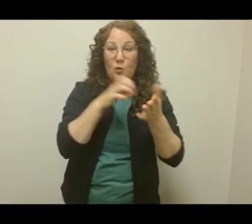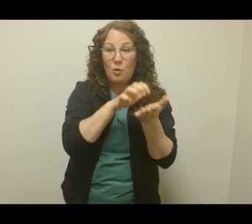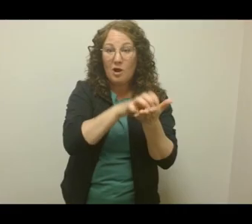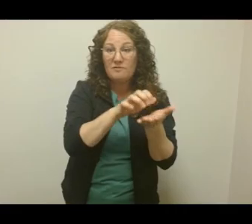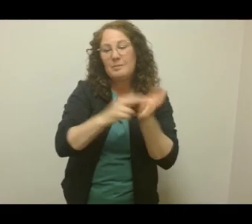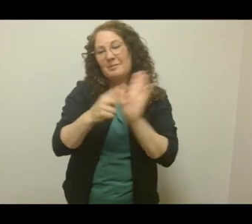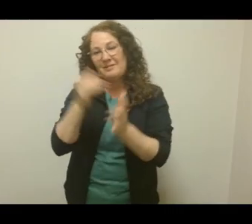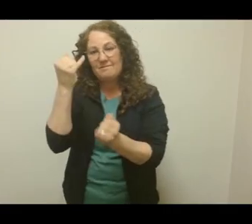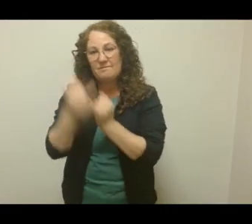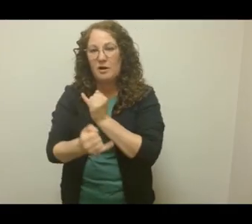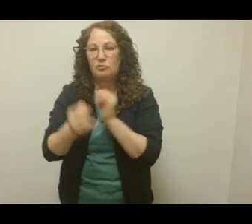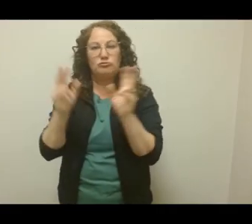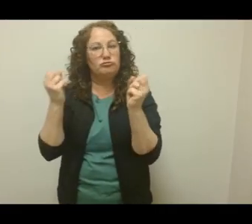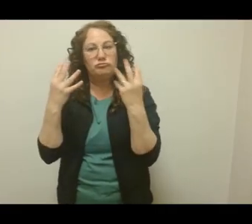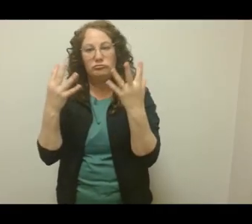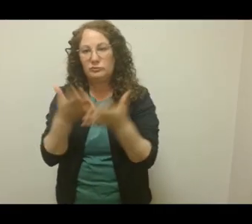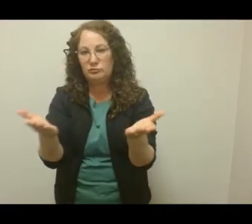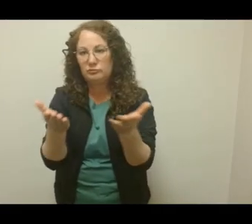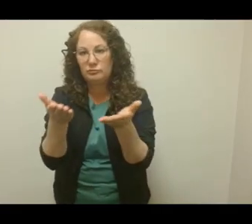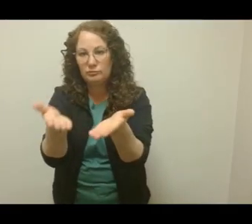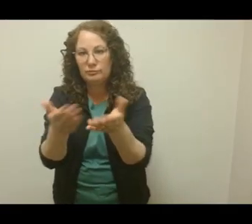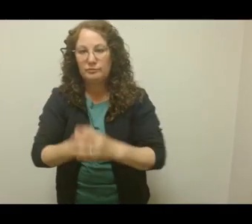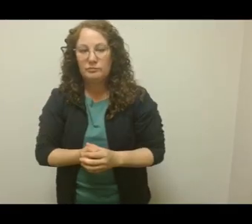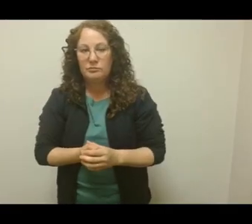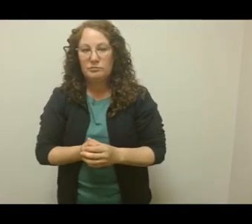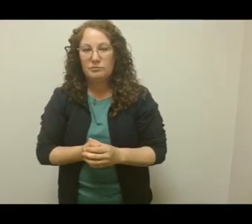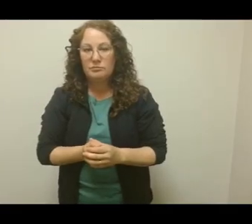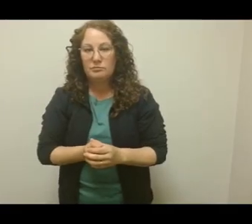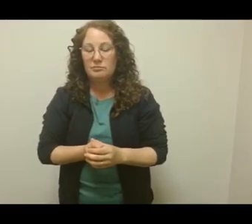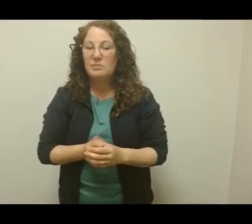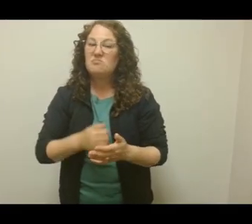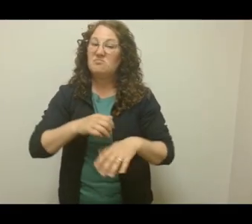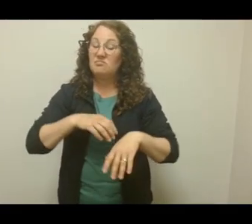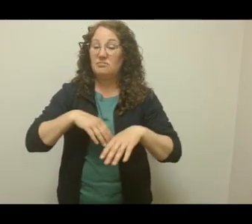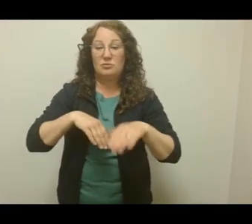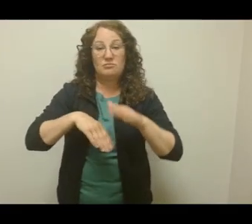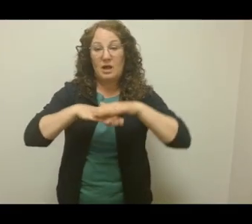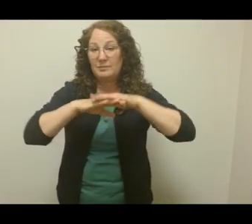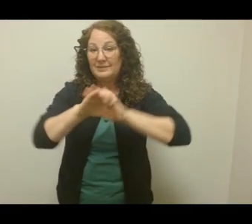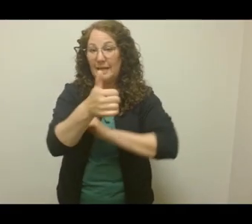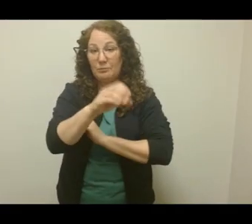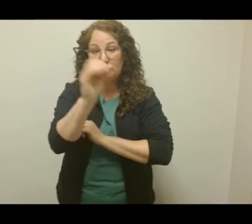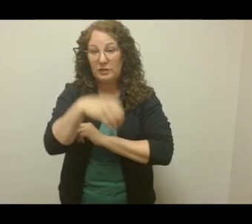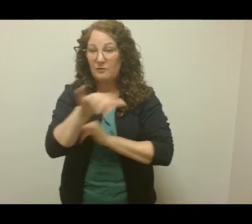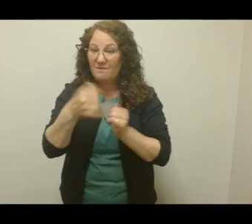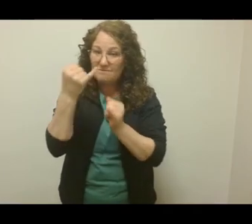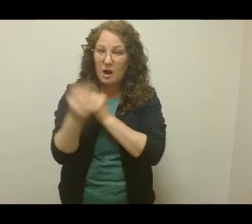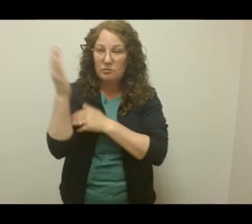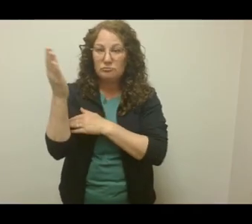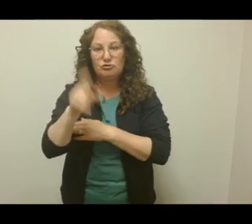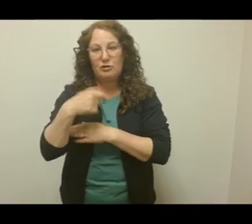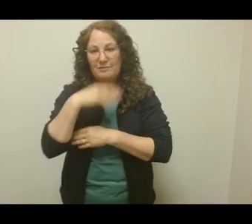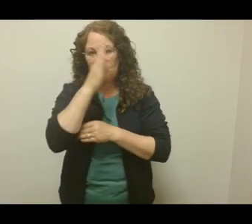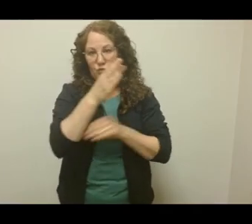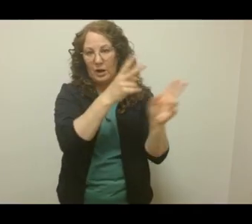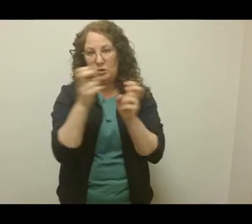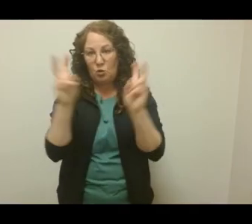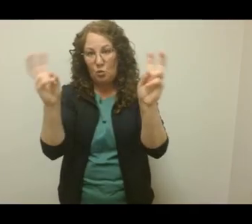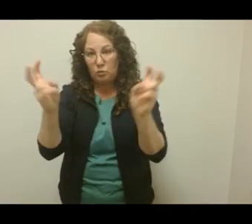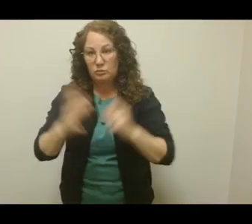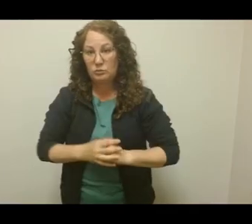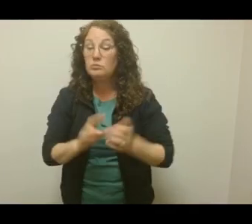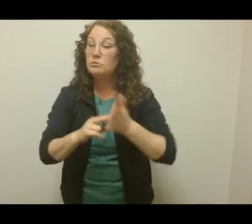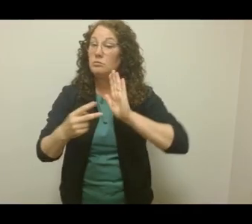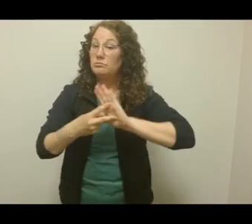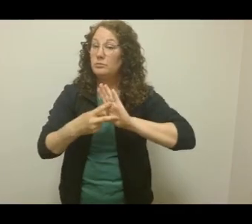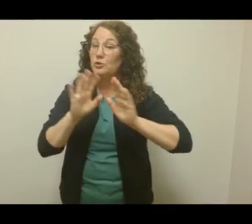paper. Probably only about 10% of your final manuscript should appear as directly quoted matter. Therefore, you should strive